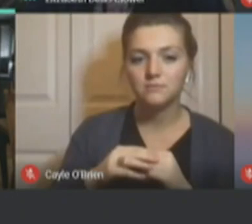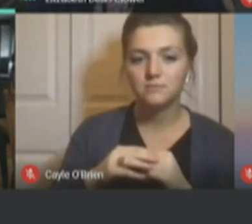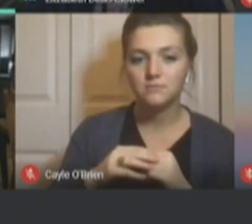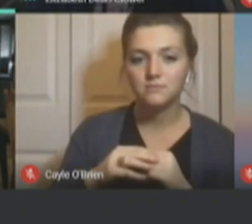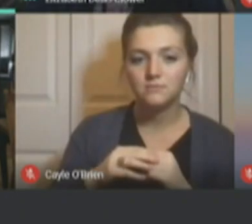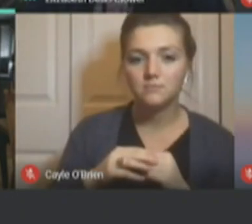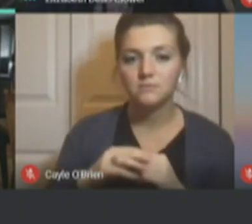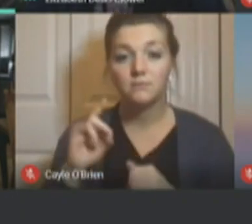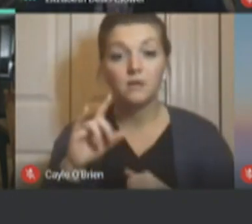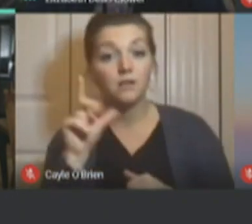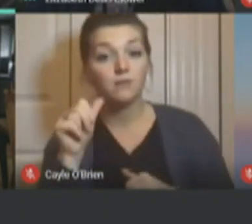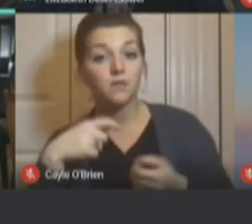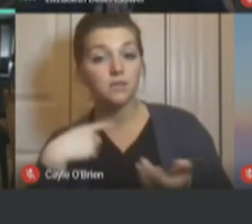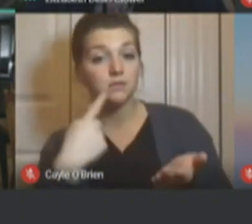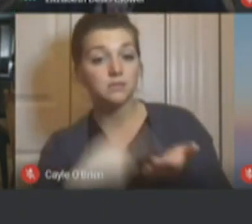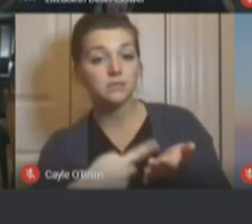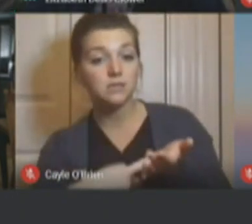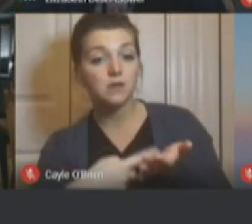Discussion?